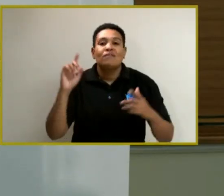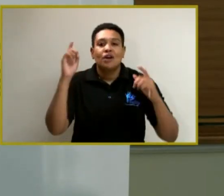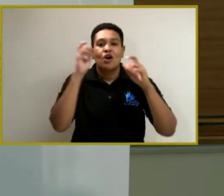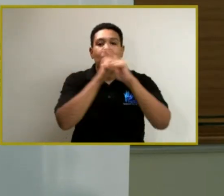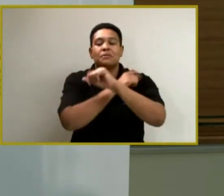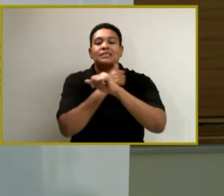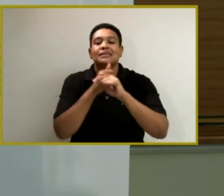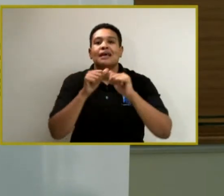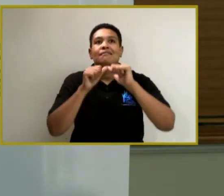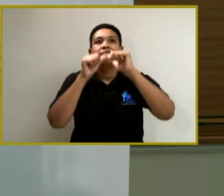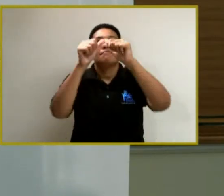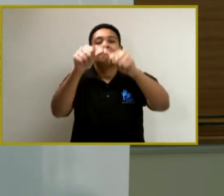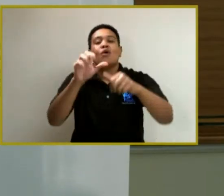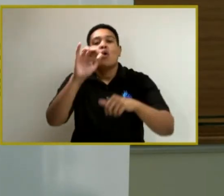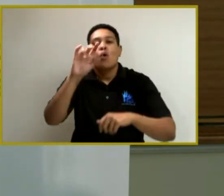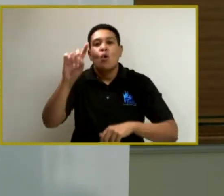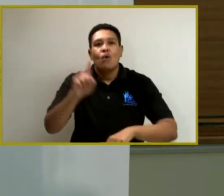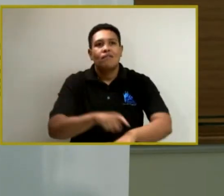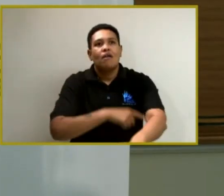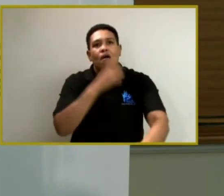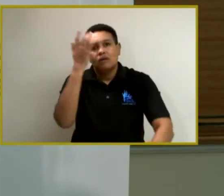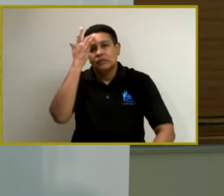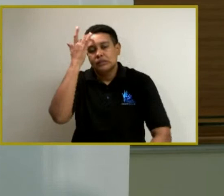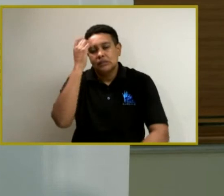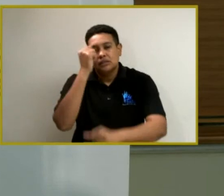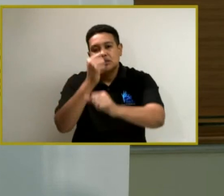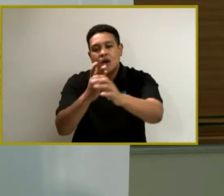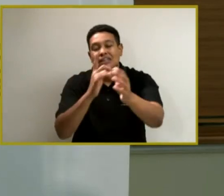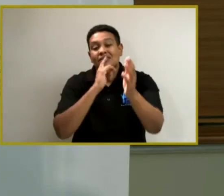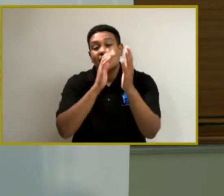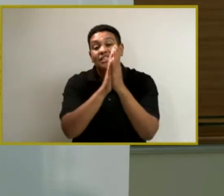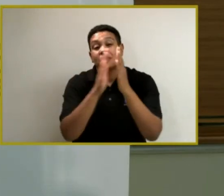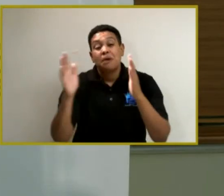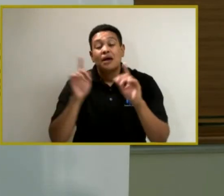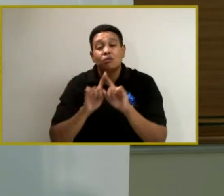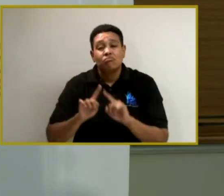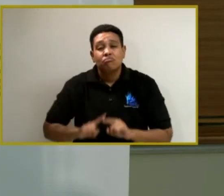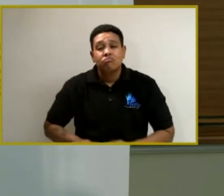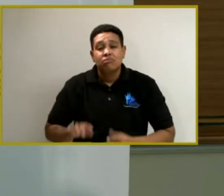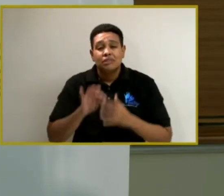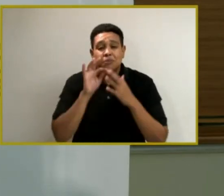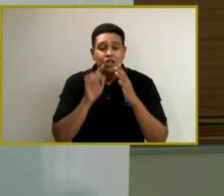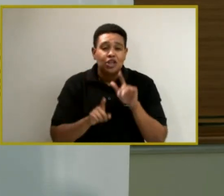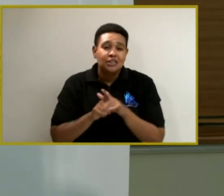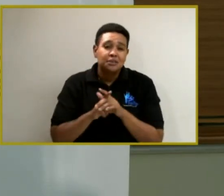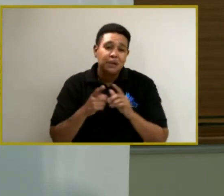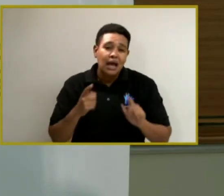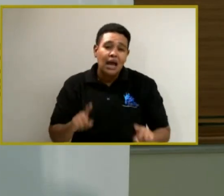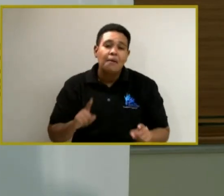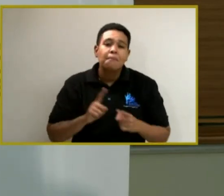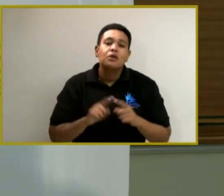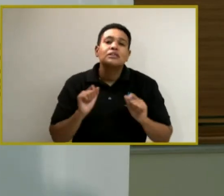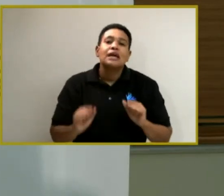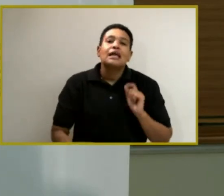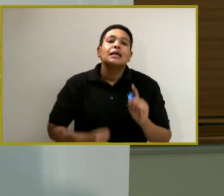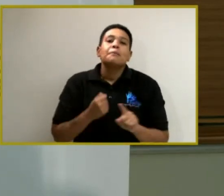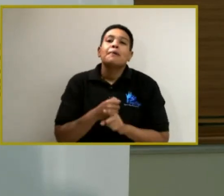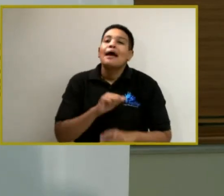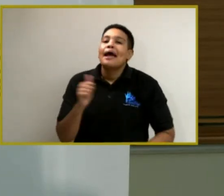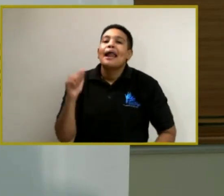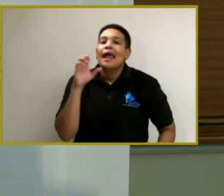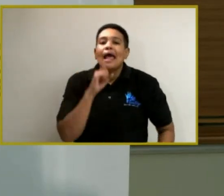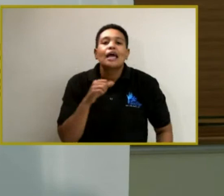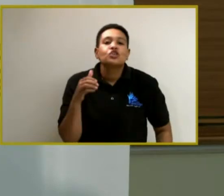complications, long COVID syndromes that span a wide range of specialties and can affect any age